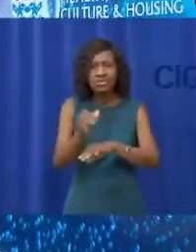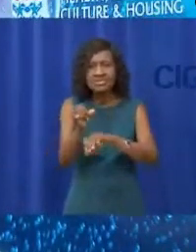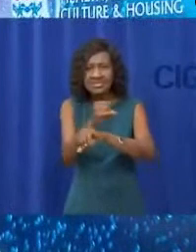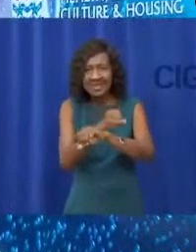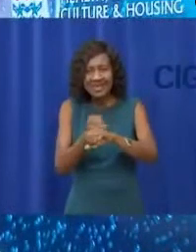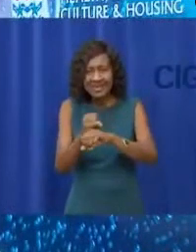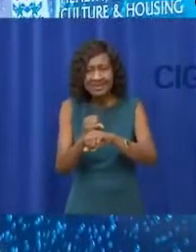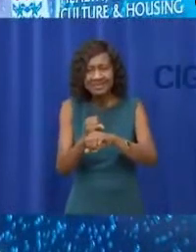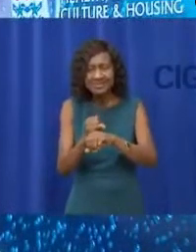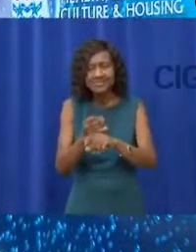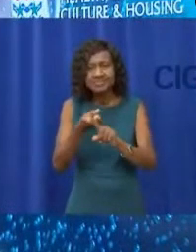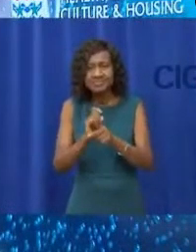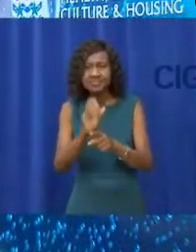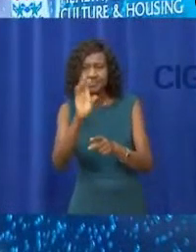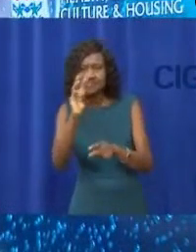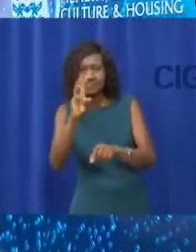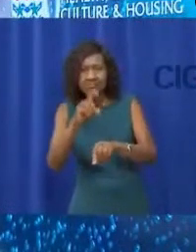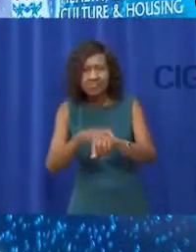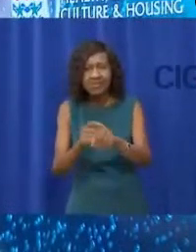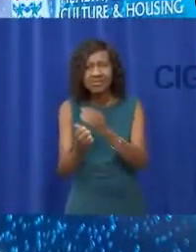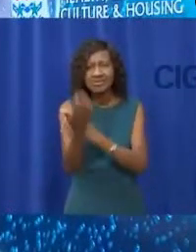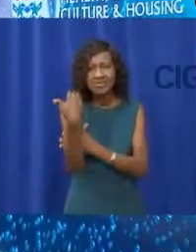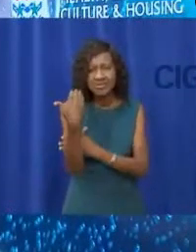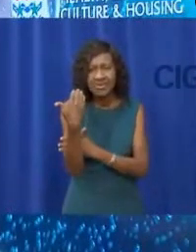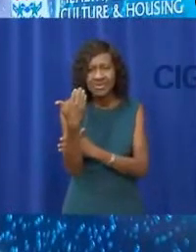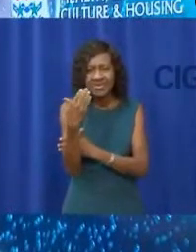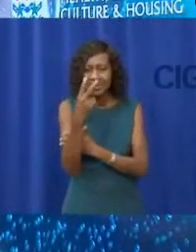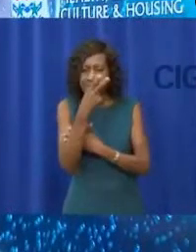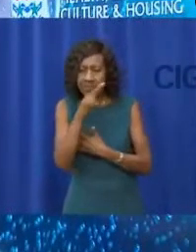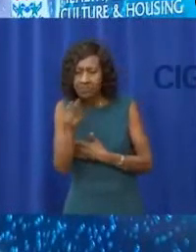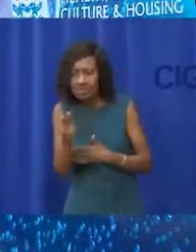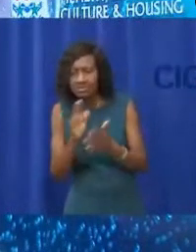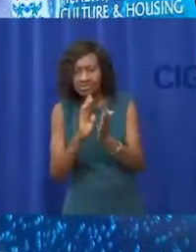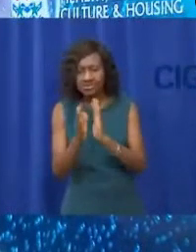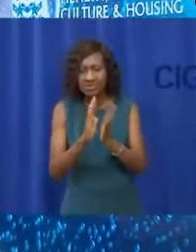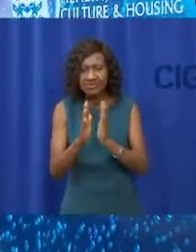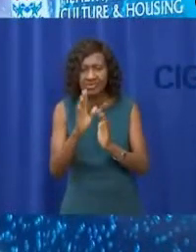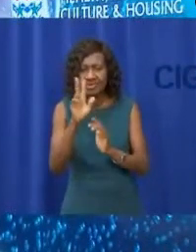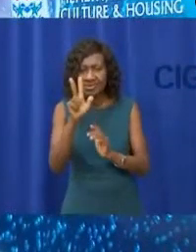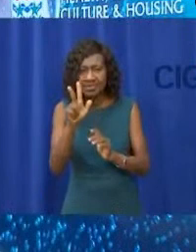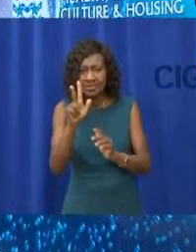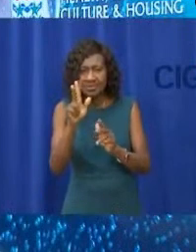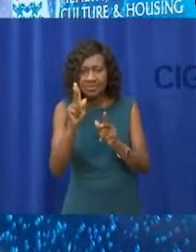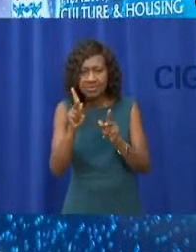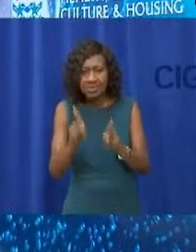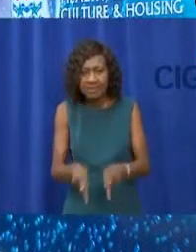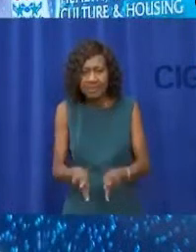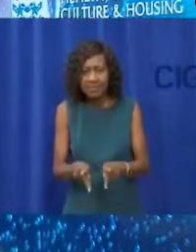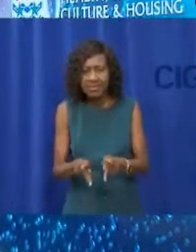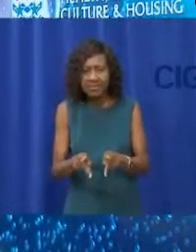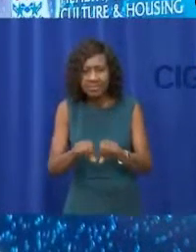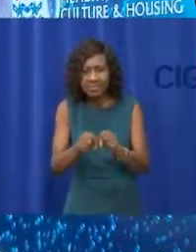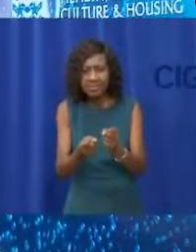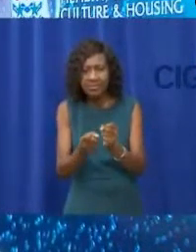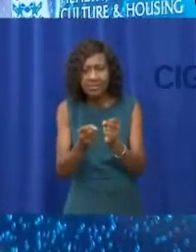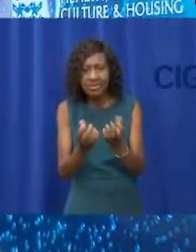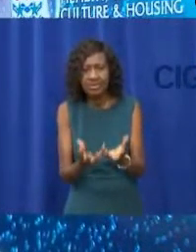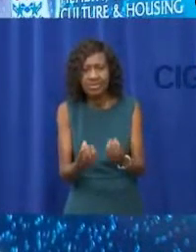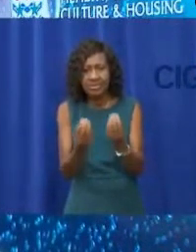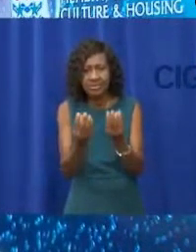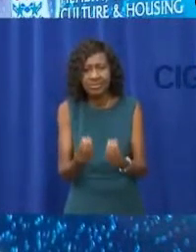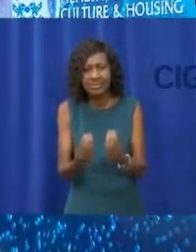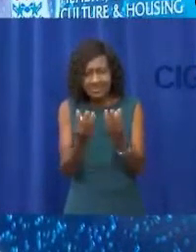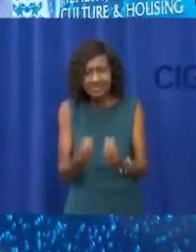Looking from 6 a.m. this morning, monitoring our traffic movements, 3 persons were found to be in breach of the soft curfew. All 3